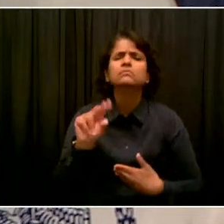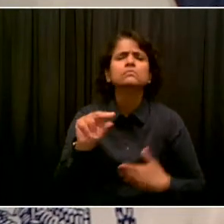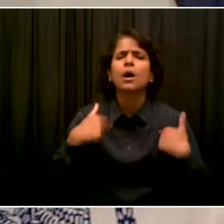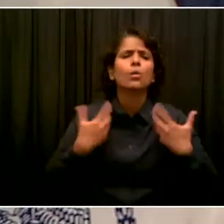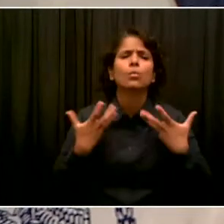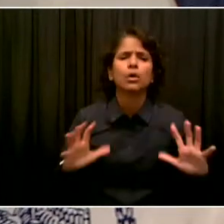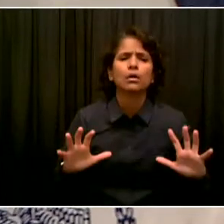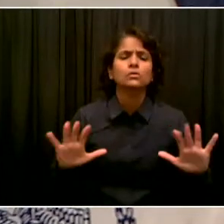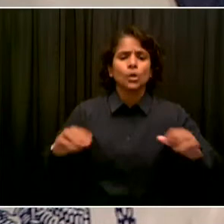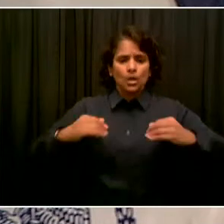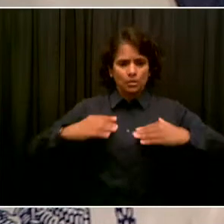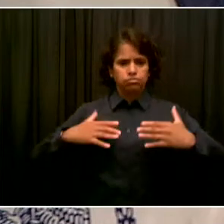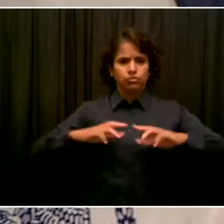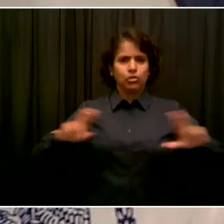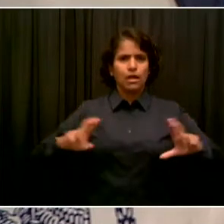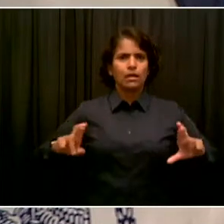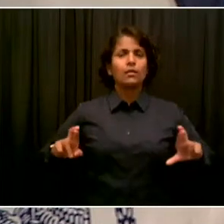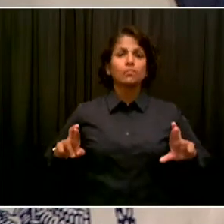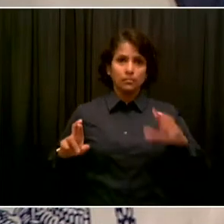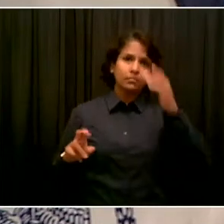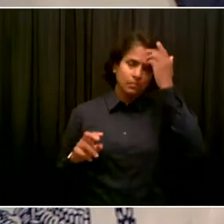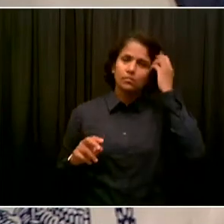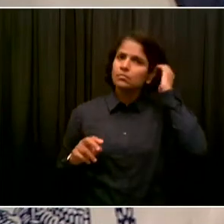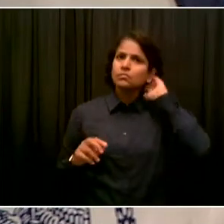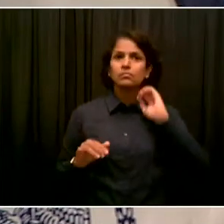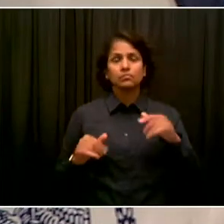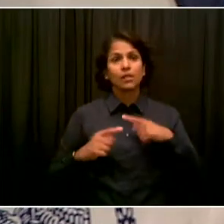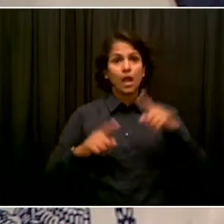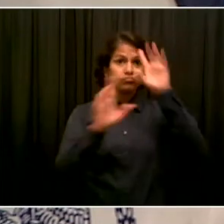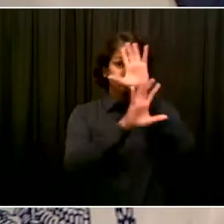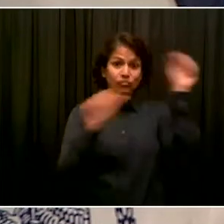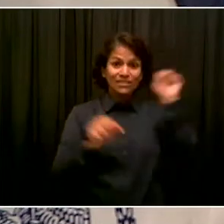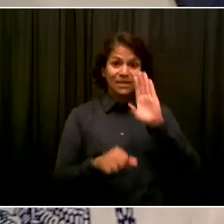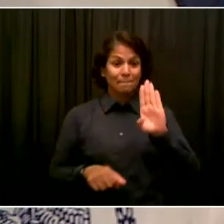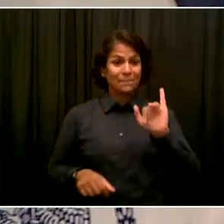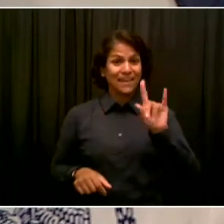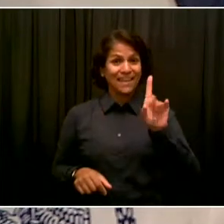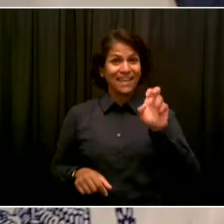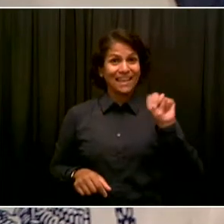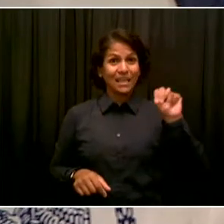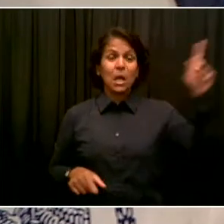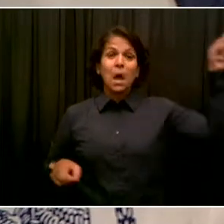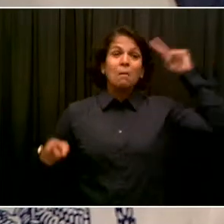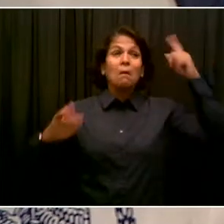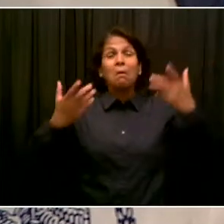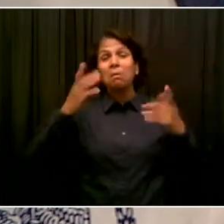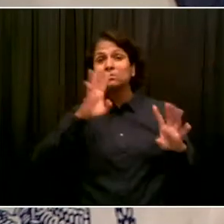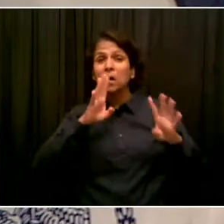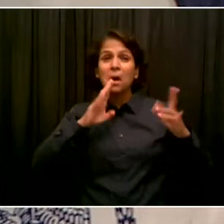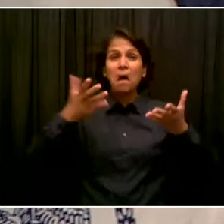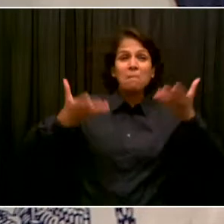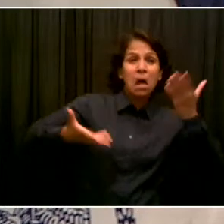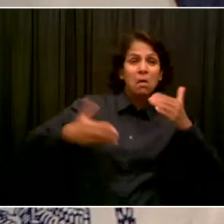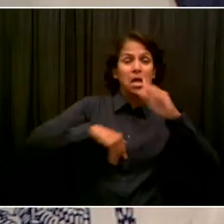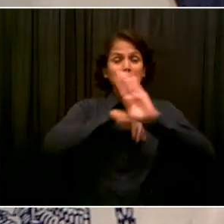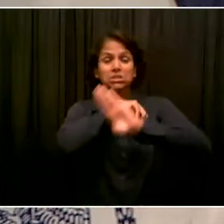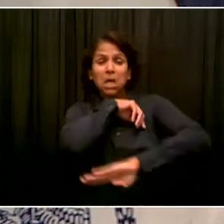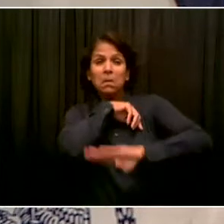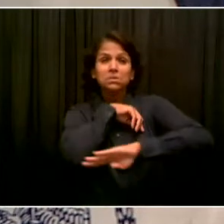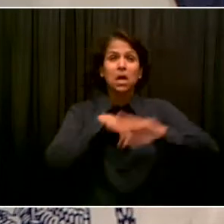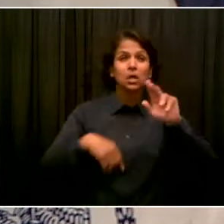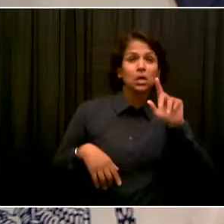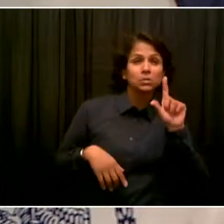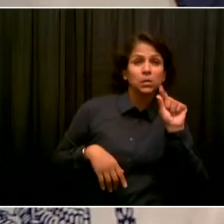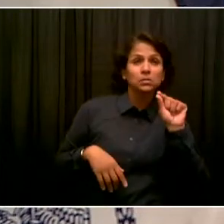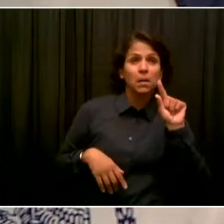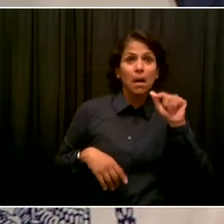if suddenly that were to be the active date, we have to be ready because people will rightfully demand immediate action. But we don't know if